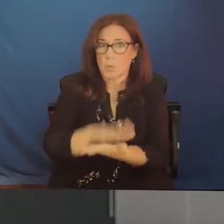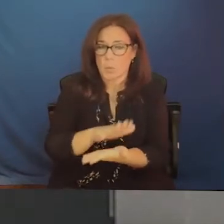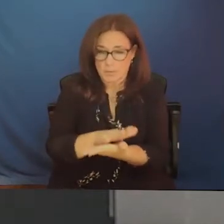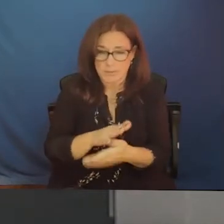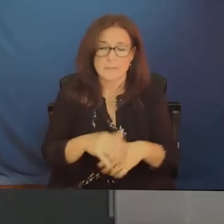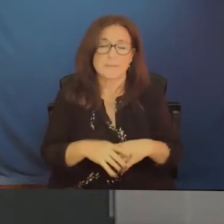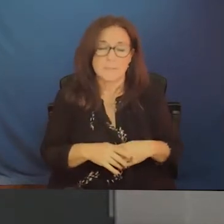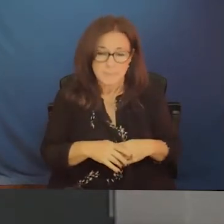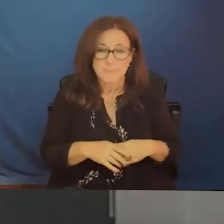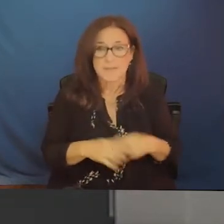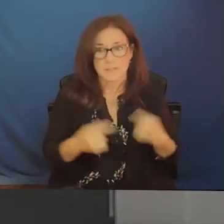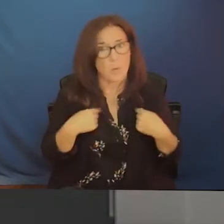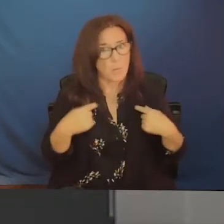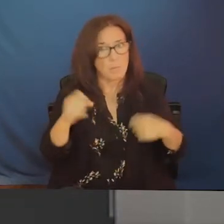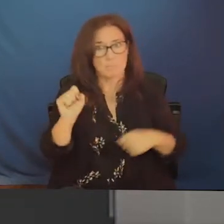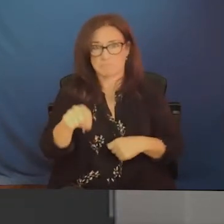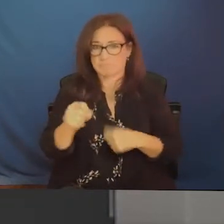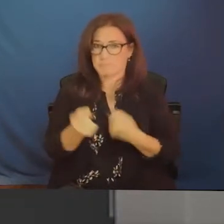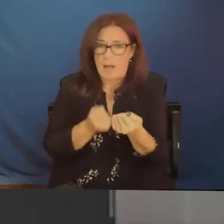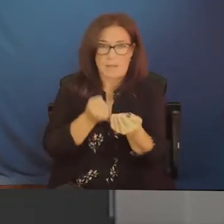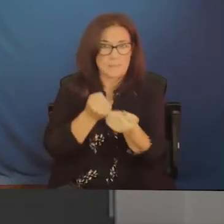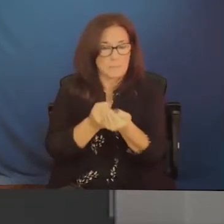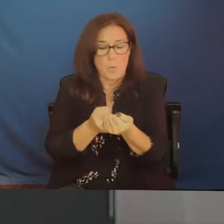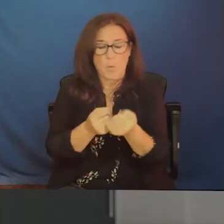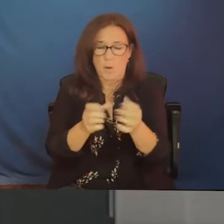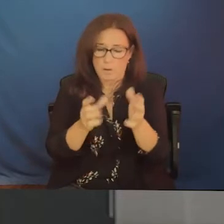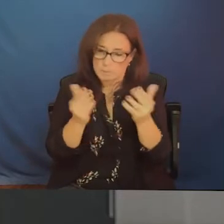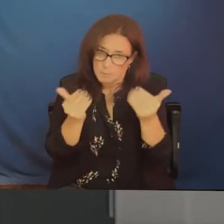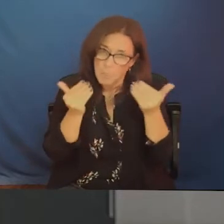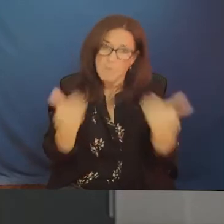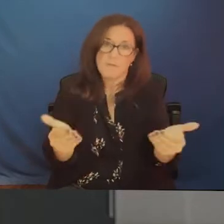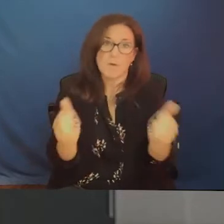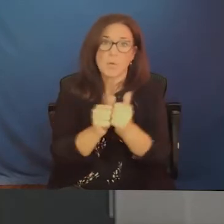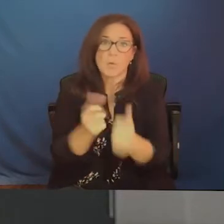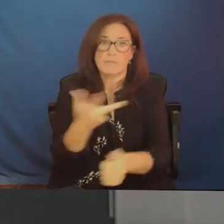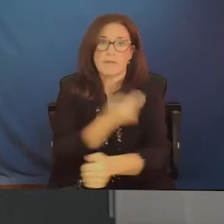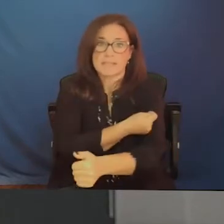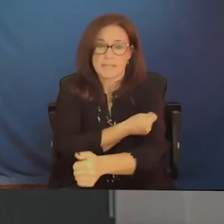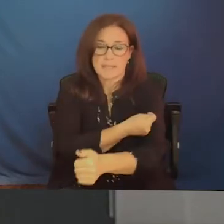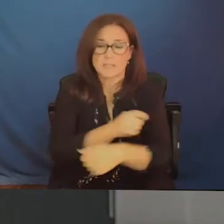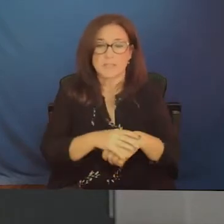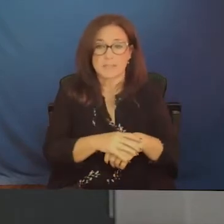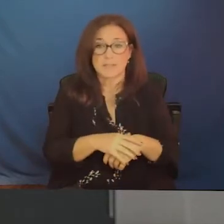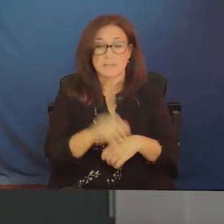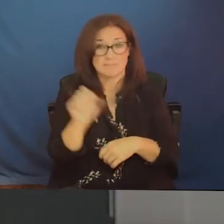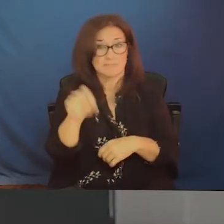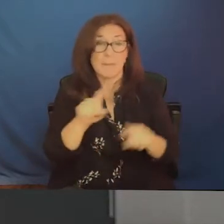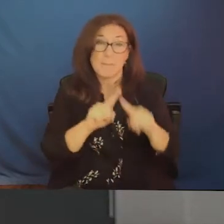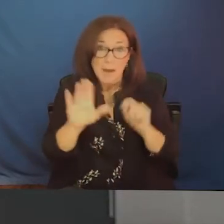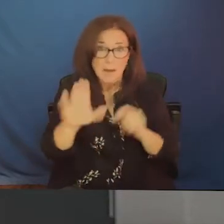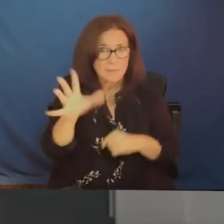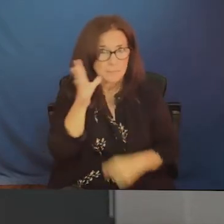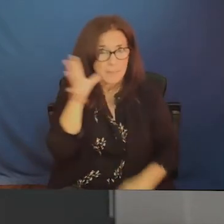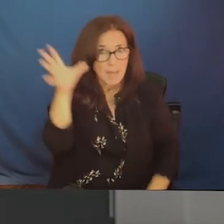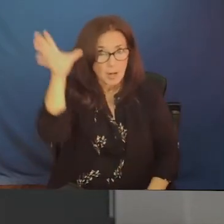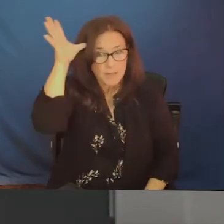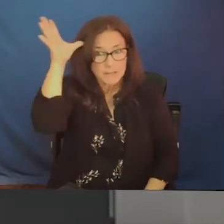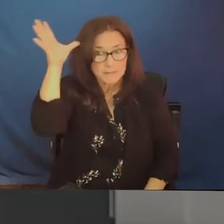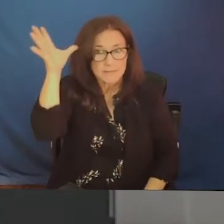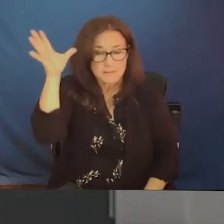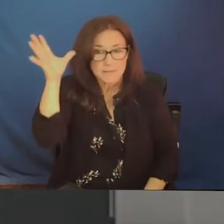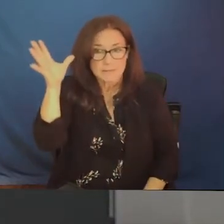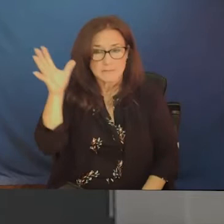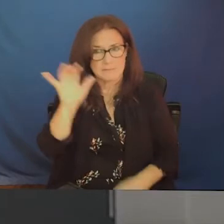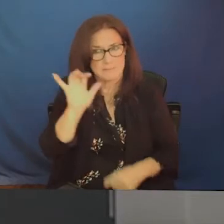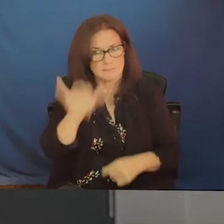I'm all in favor of moving forward, but do need to clarify that absolutely parents, it's required by